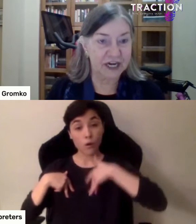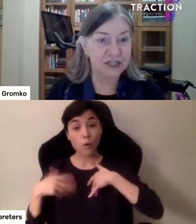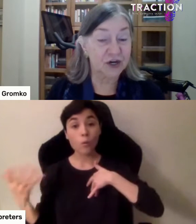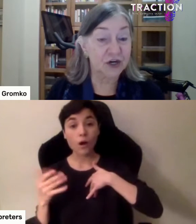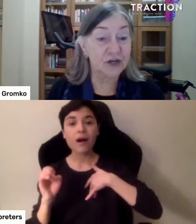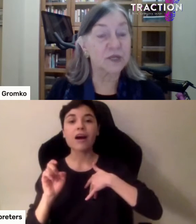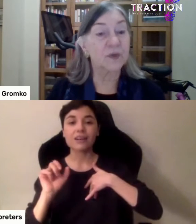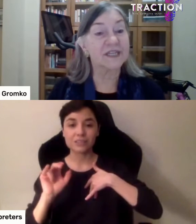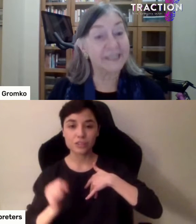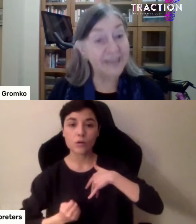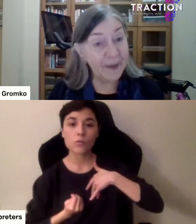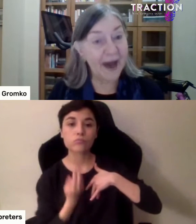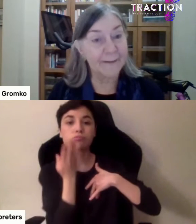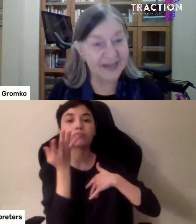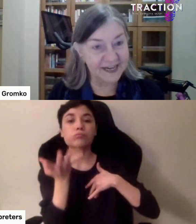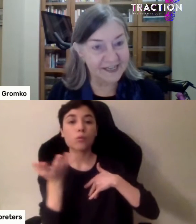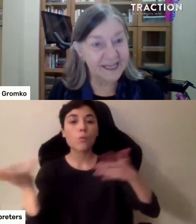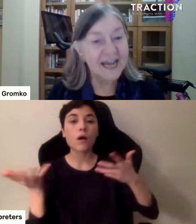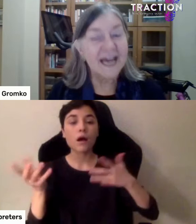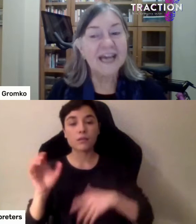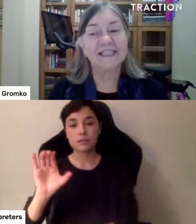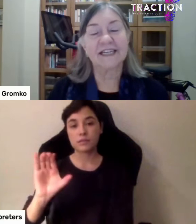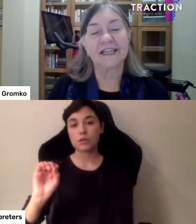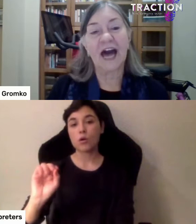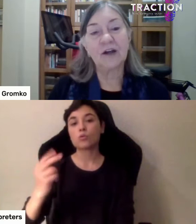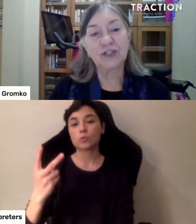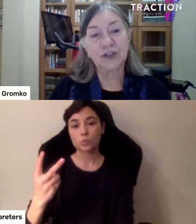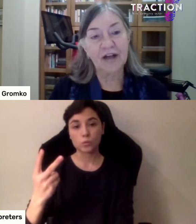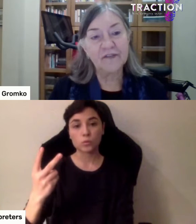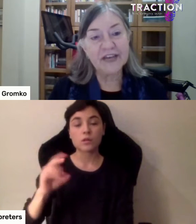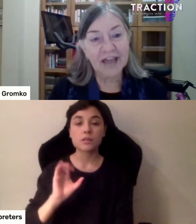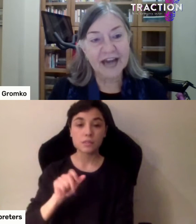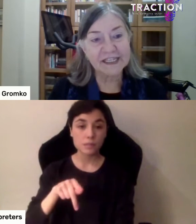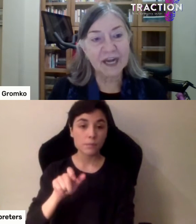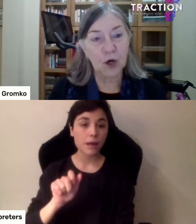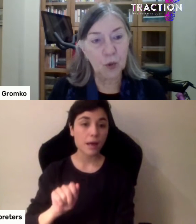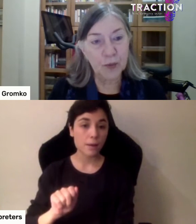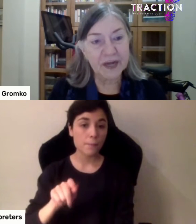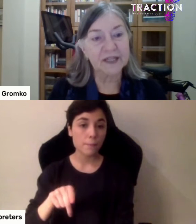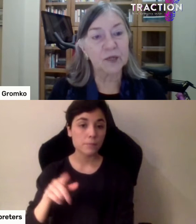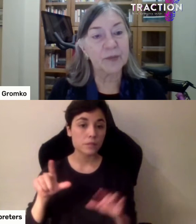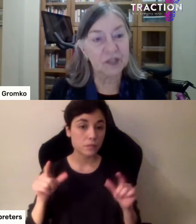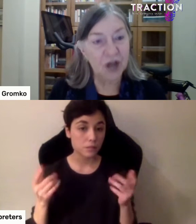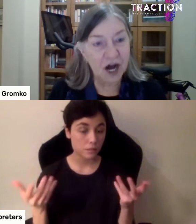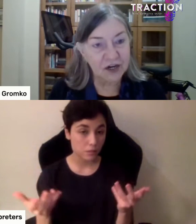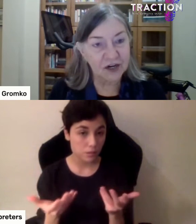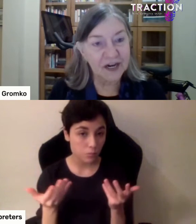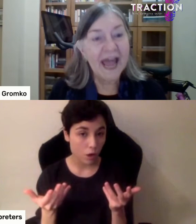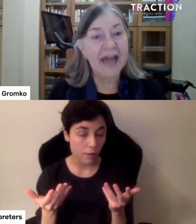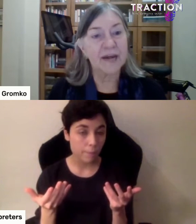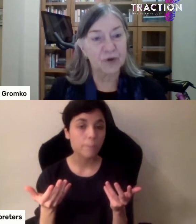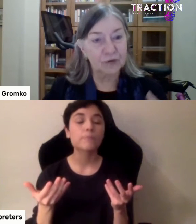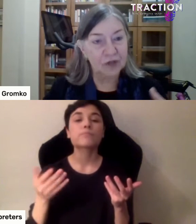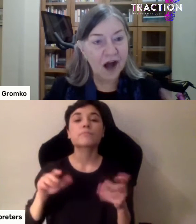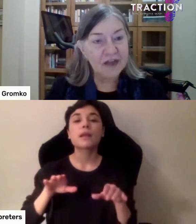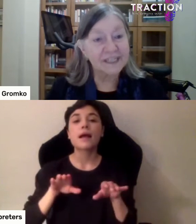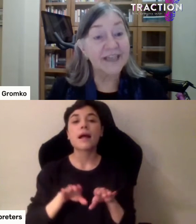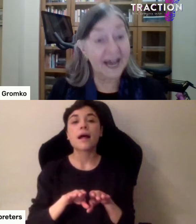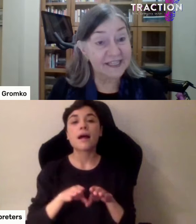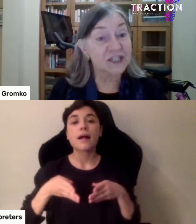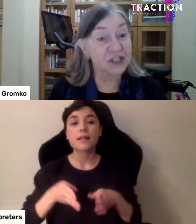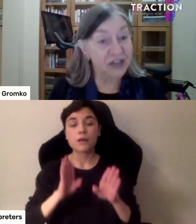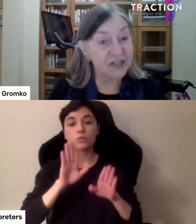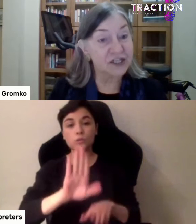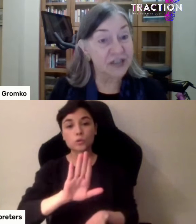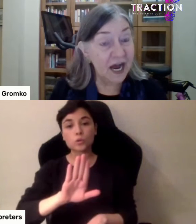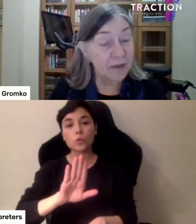gas exchange occurs. So what CPAP does is it allows your alveoli to stay open a little bit longer, and it prolongs